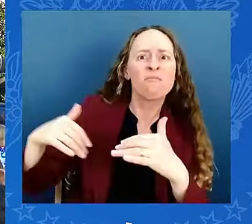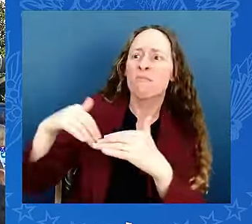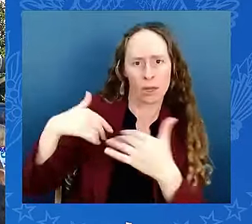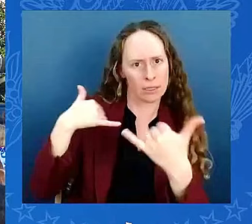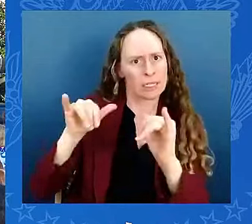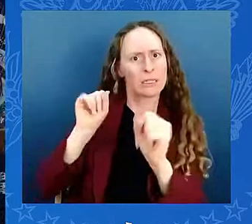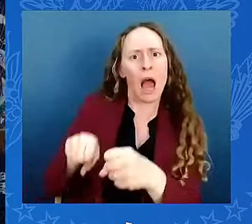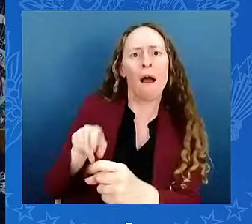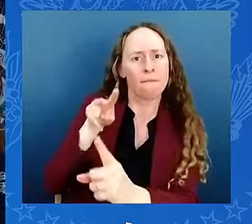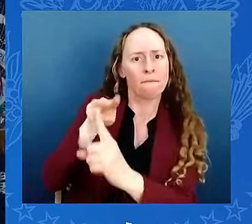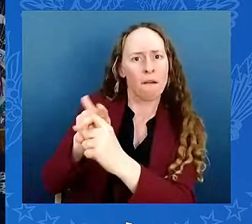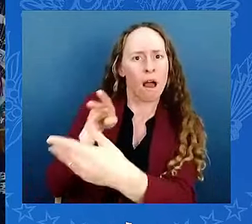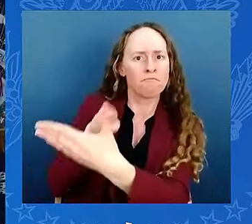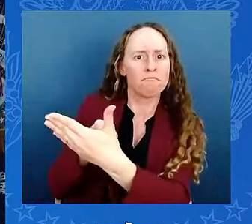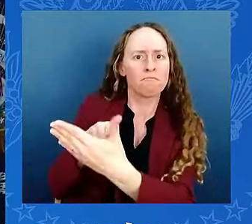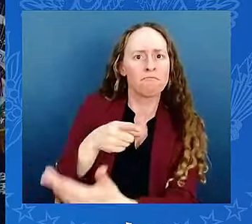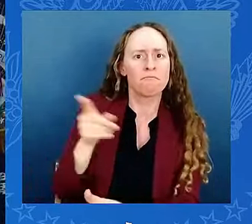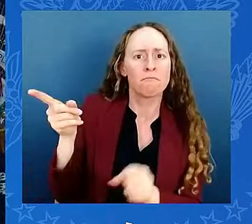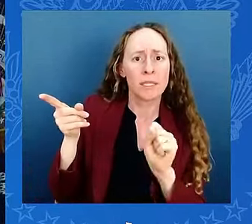two-spirit relatives.